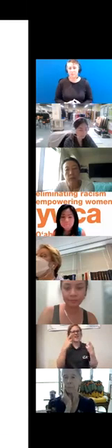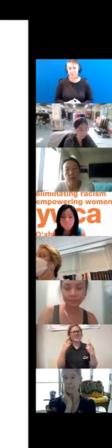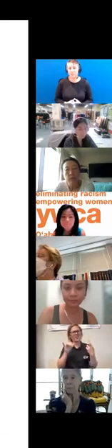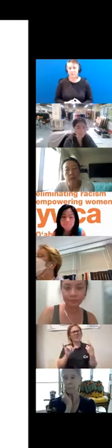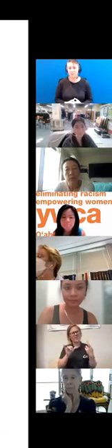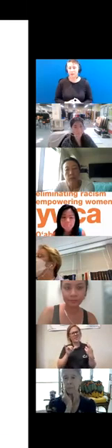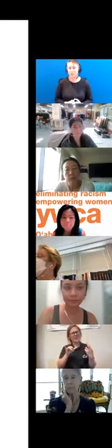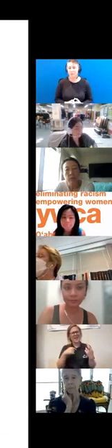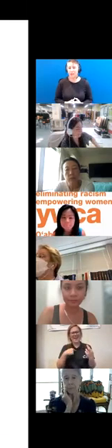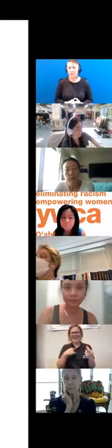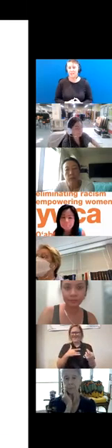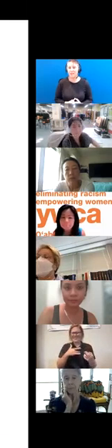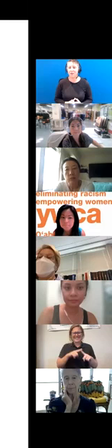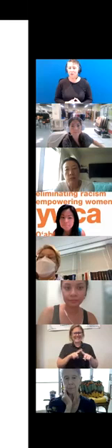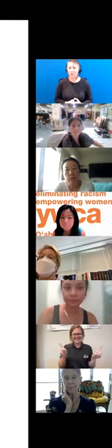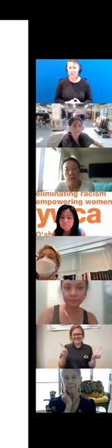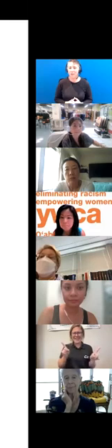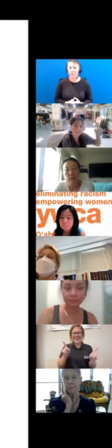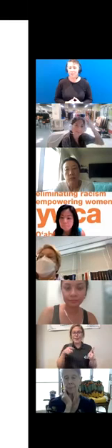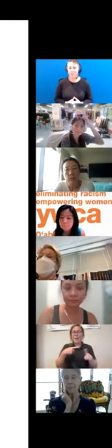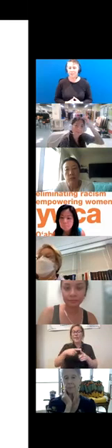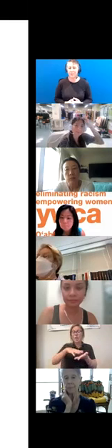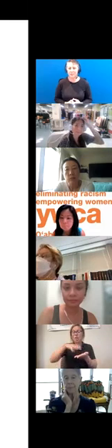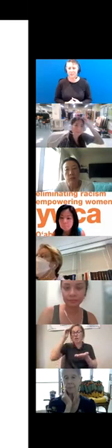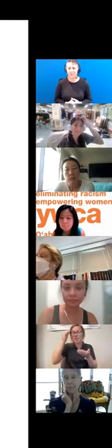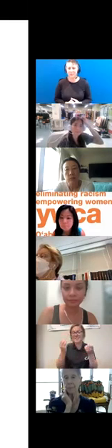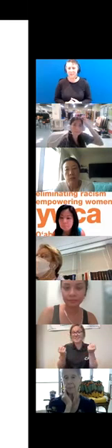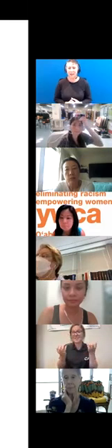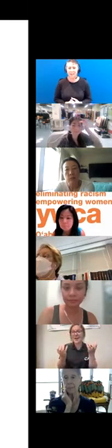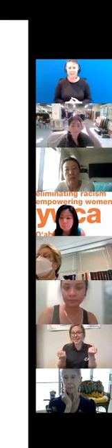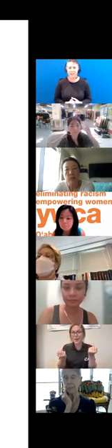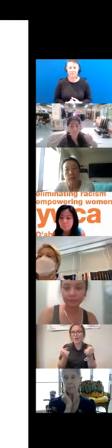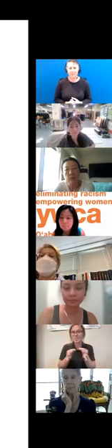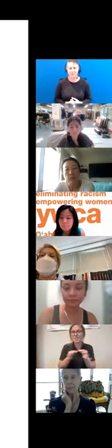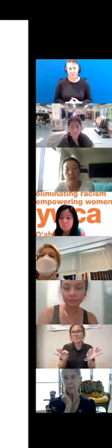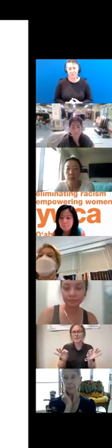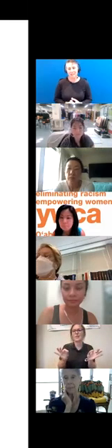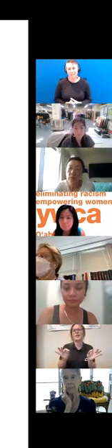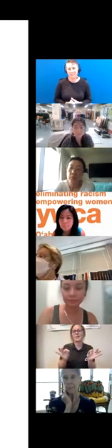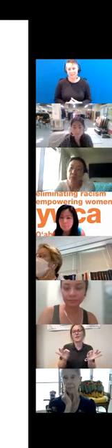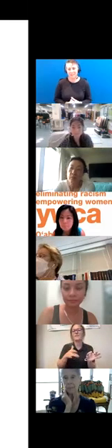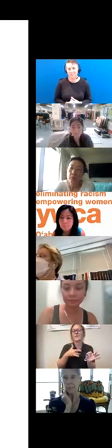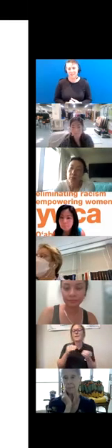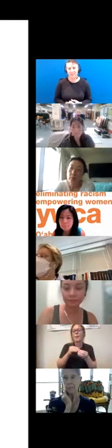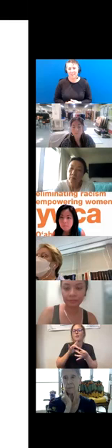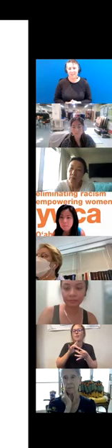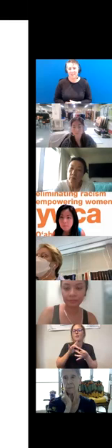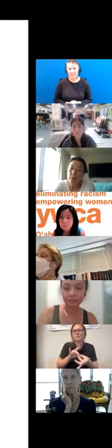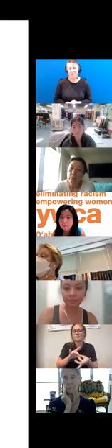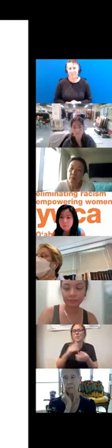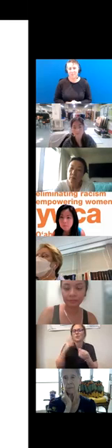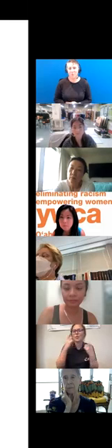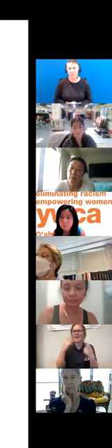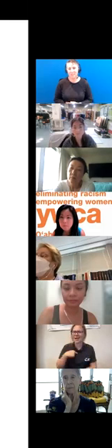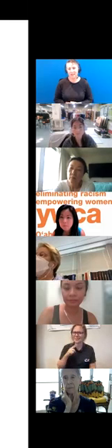same individuals might realize that, oh, they feel different. And then when they learn sign language, then